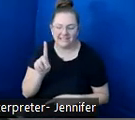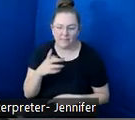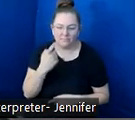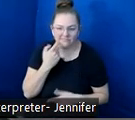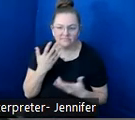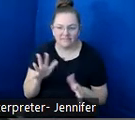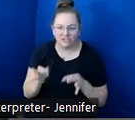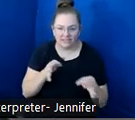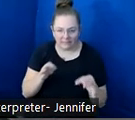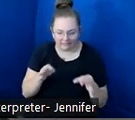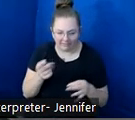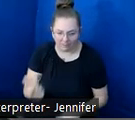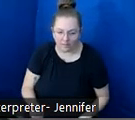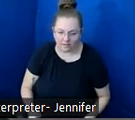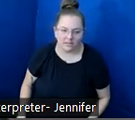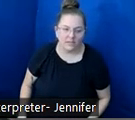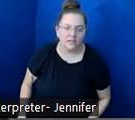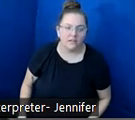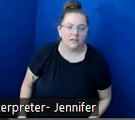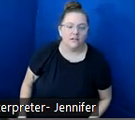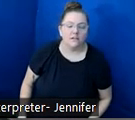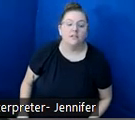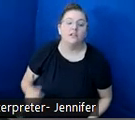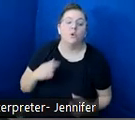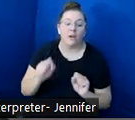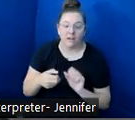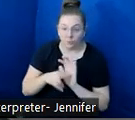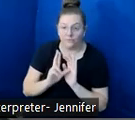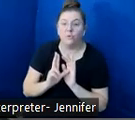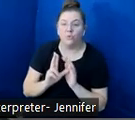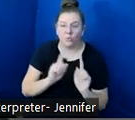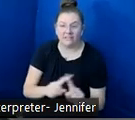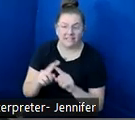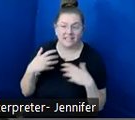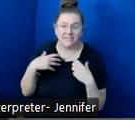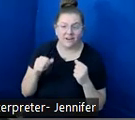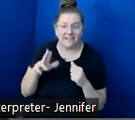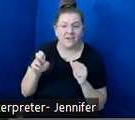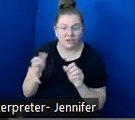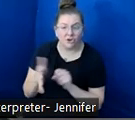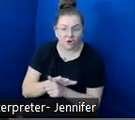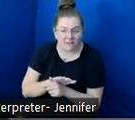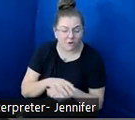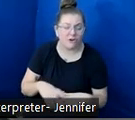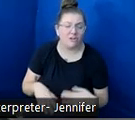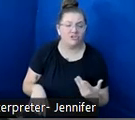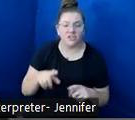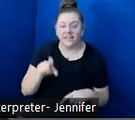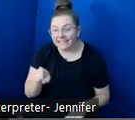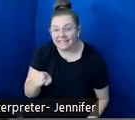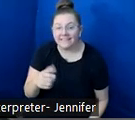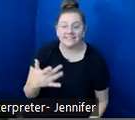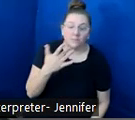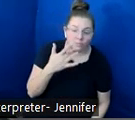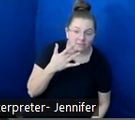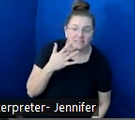here today. We can review different healthcare coverage, the needs and preferences. So